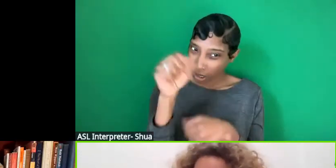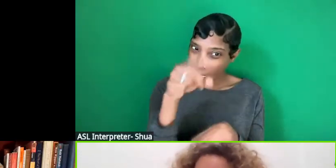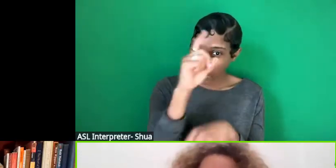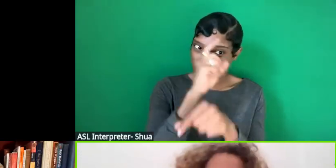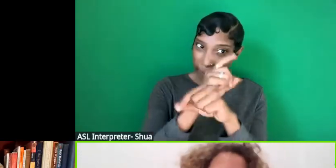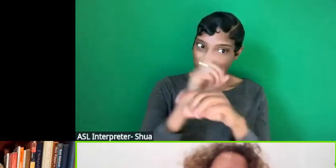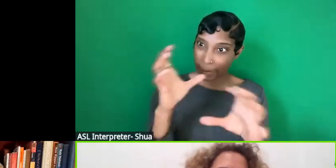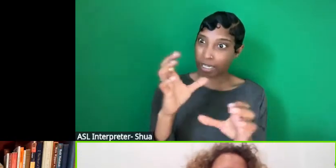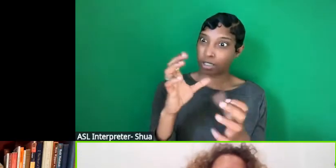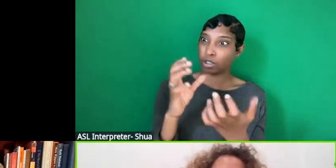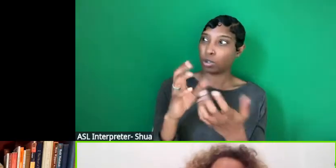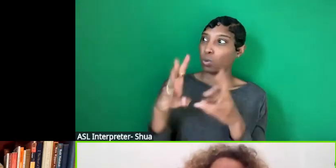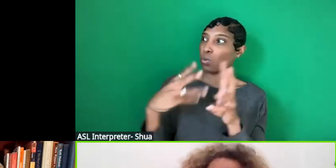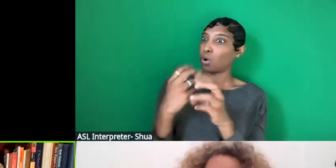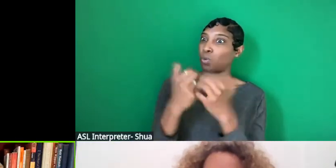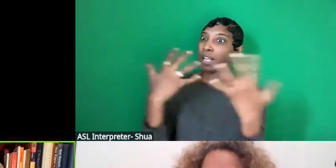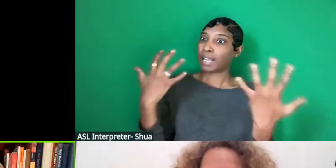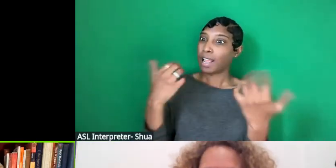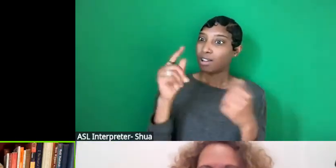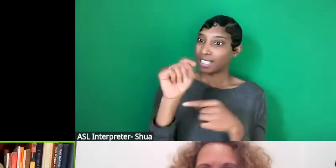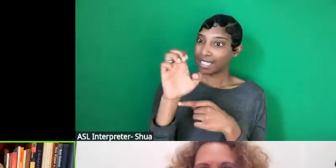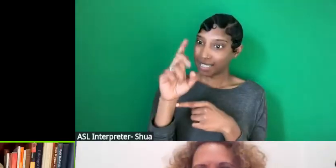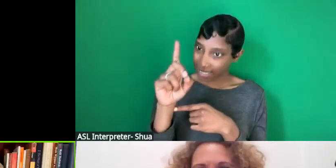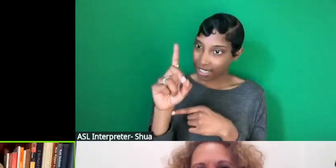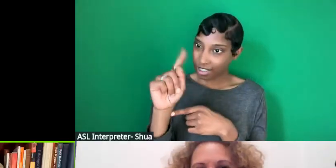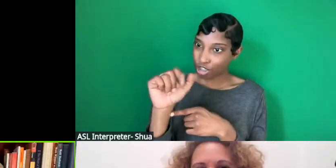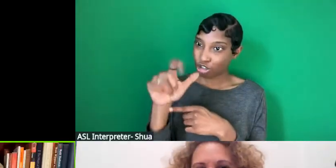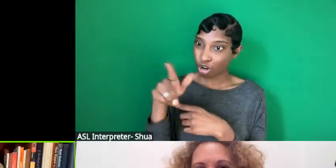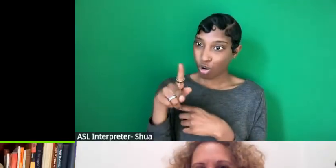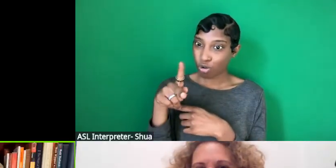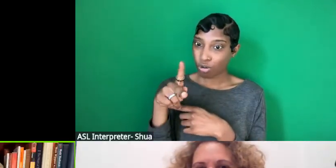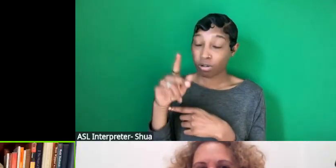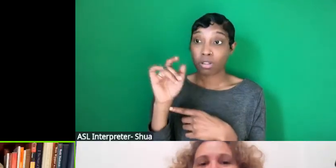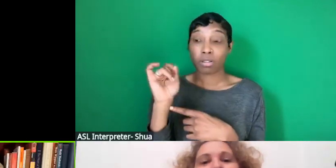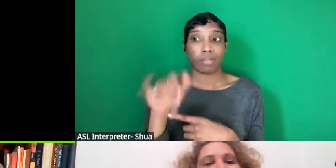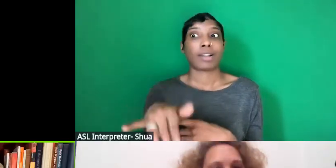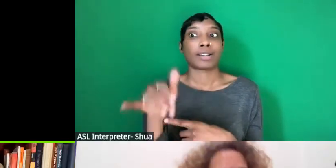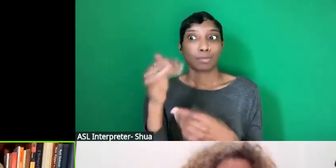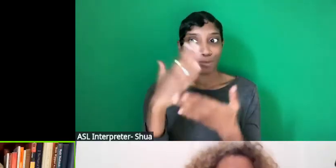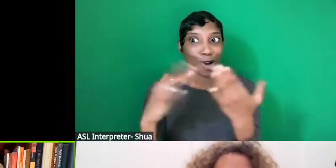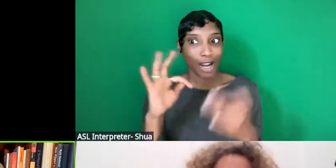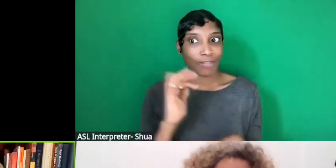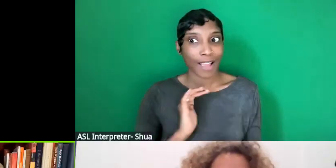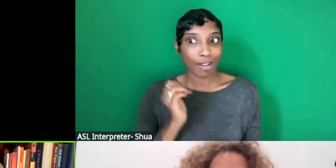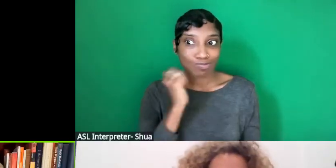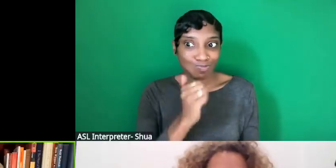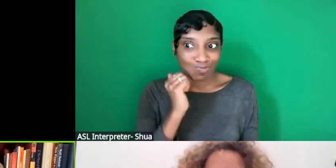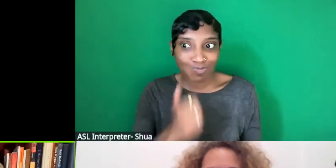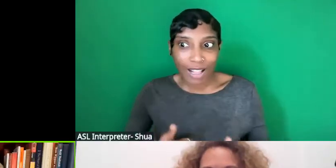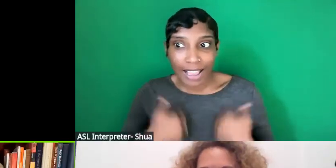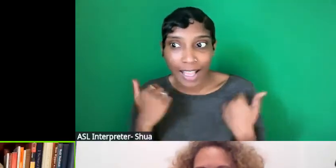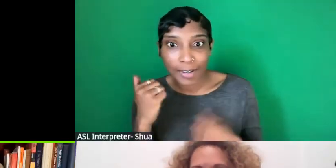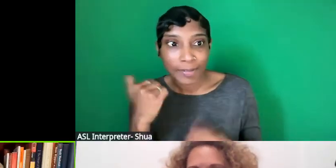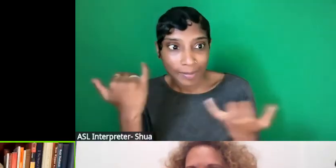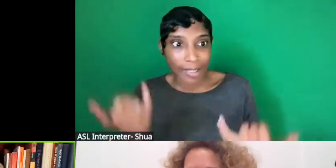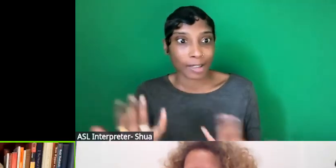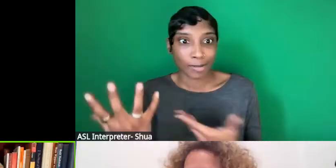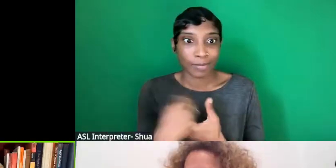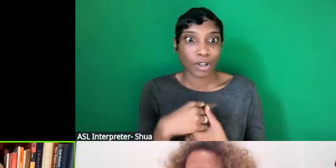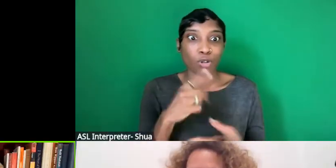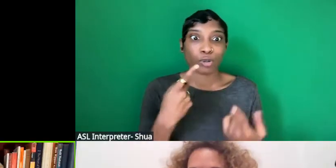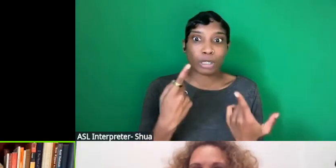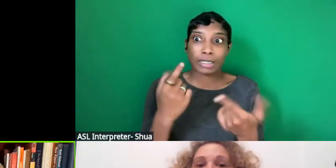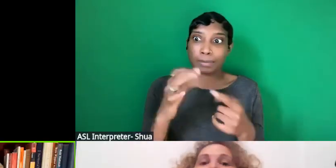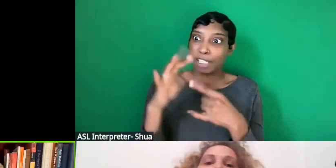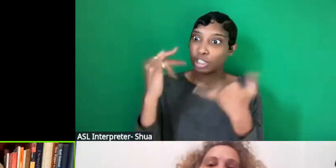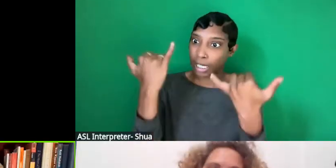without TED Talks? No, they are definitely a part of our lives now, especially when we really value trying